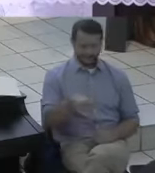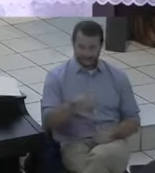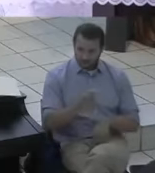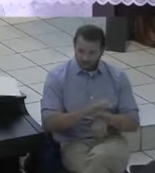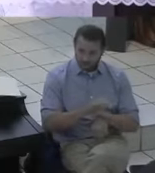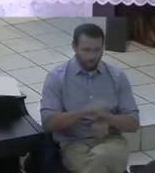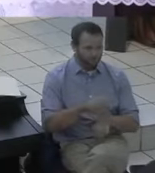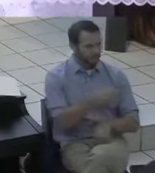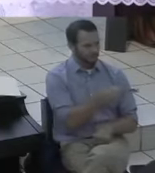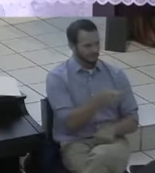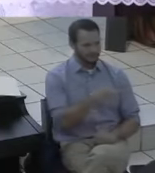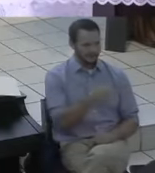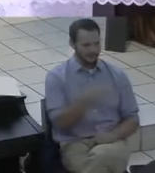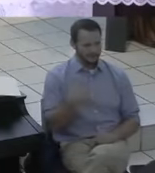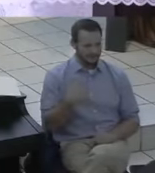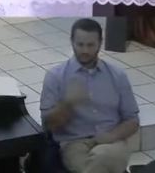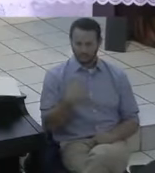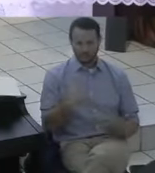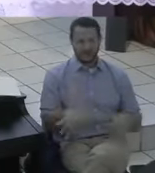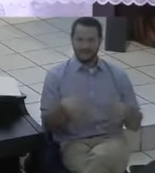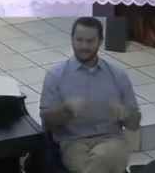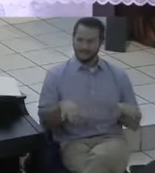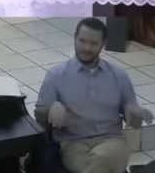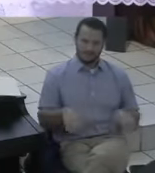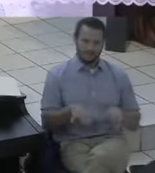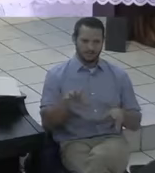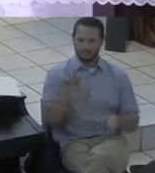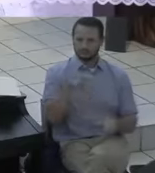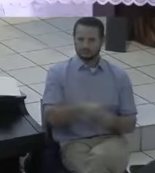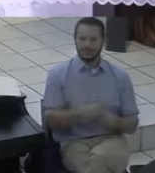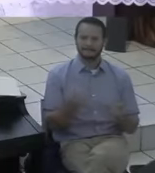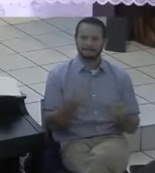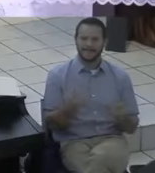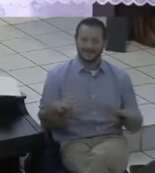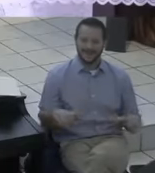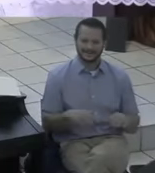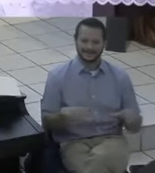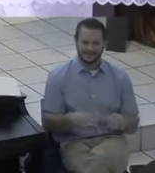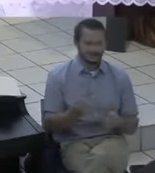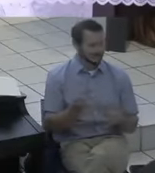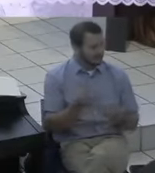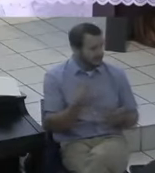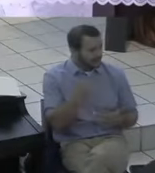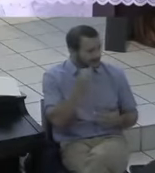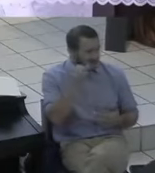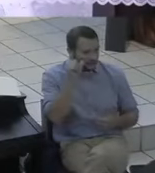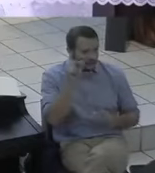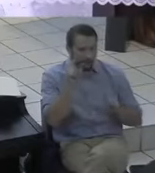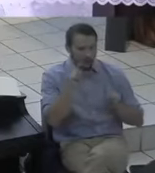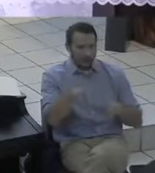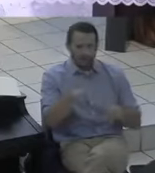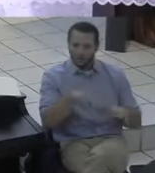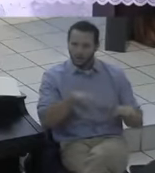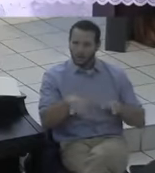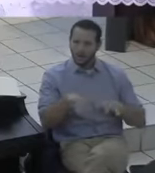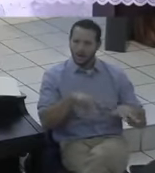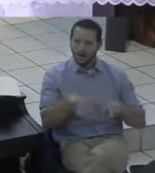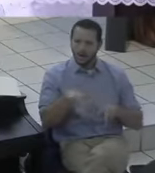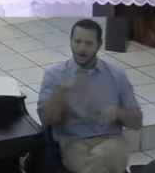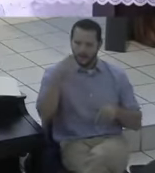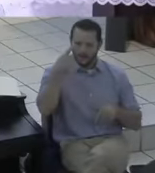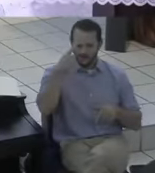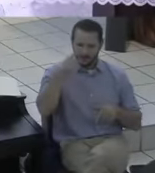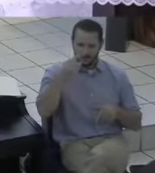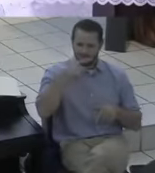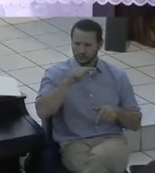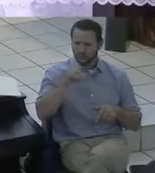congregation, are involved in a wealth of activities. Just yesterday, many of us were in the walk to